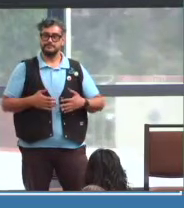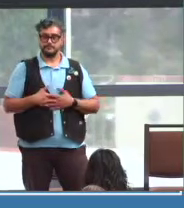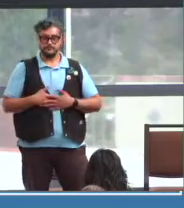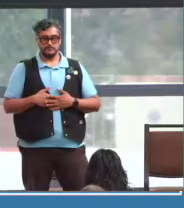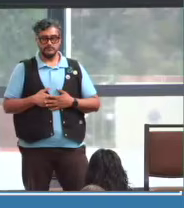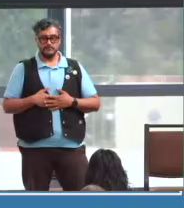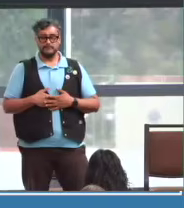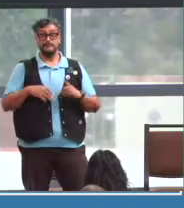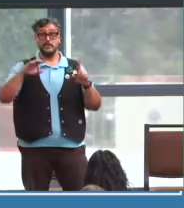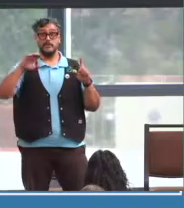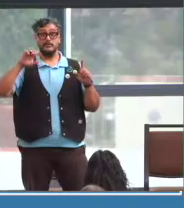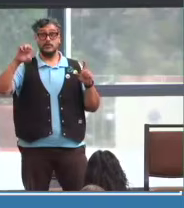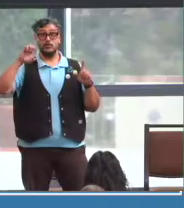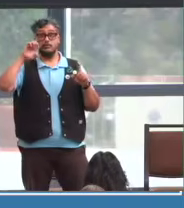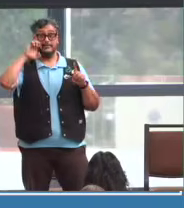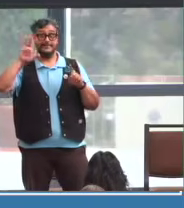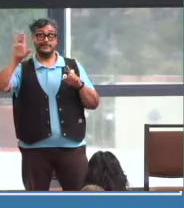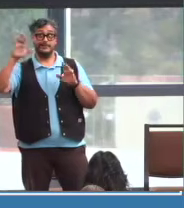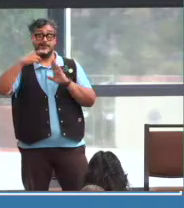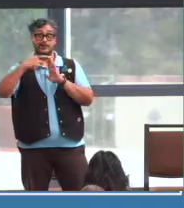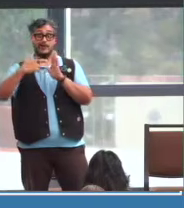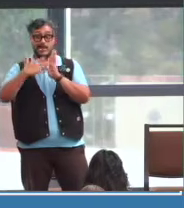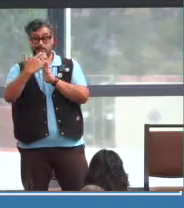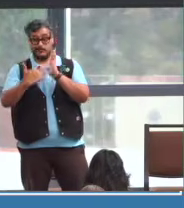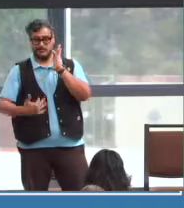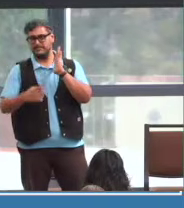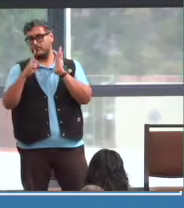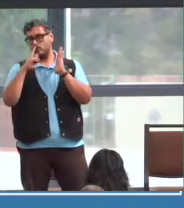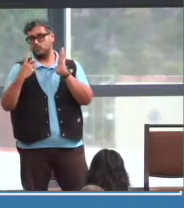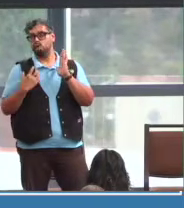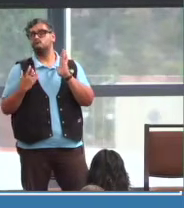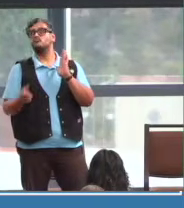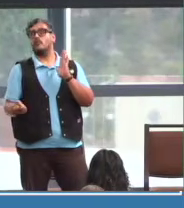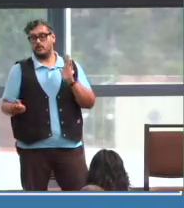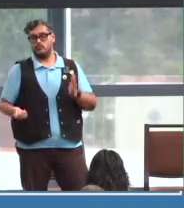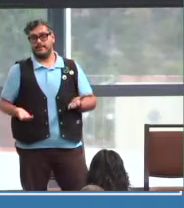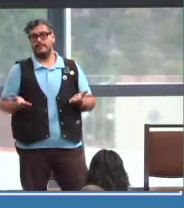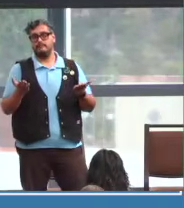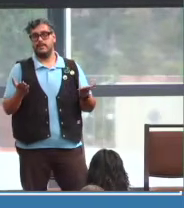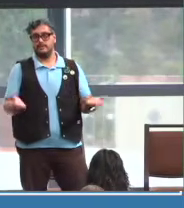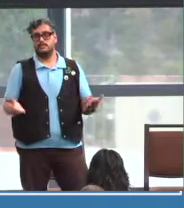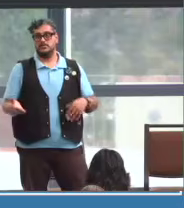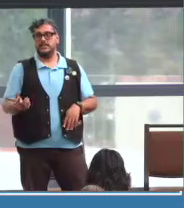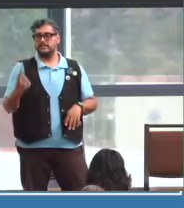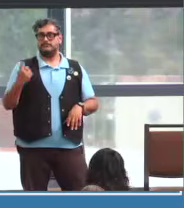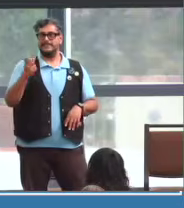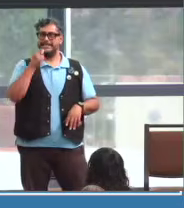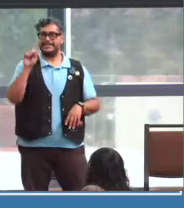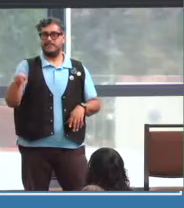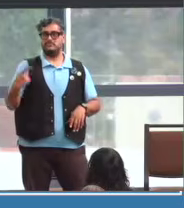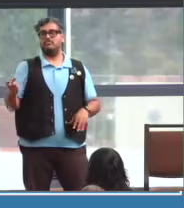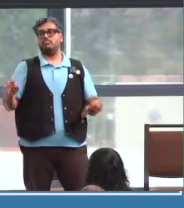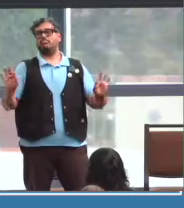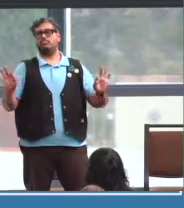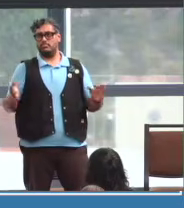the European guidelines, this is actually a strong recommendation and something not to be taken lightly.